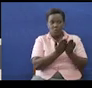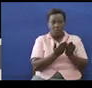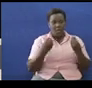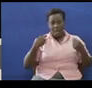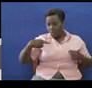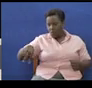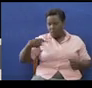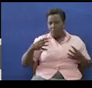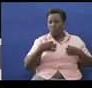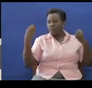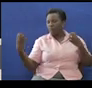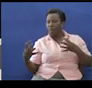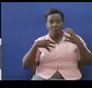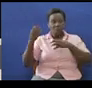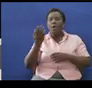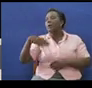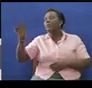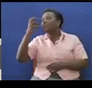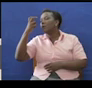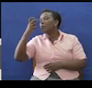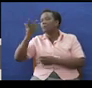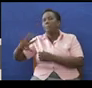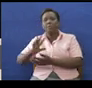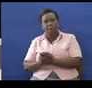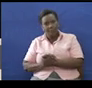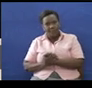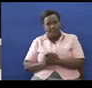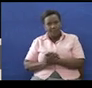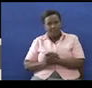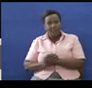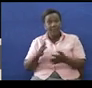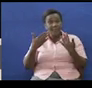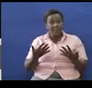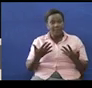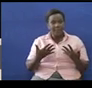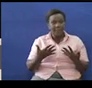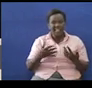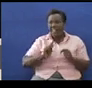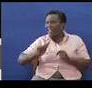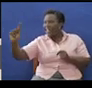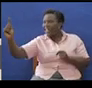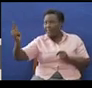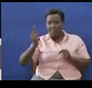from school after taking off the uniforms, then that girl will be supposed to go and fetch